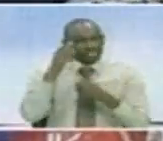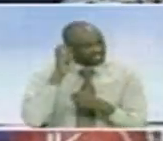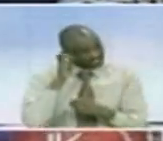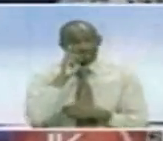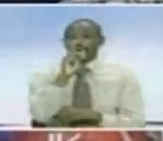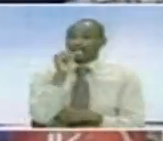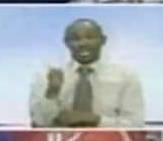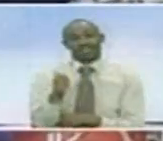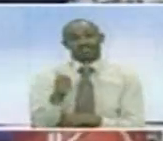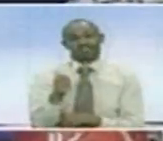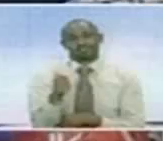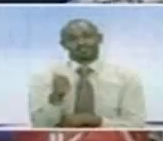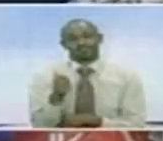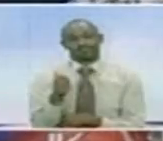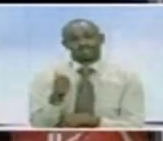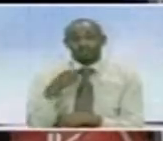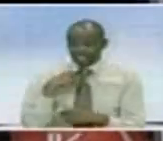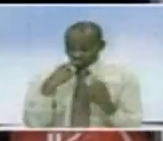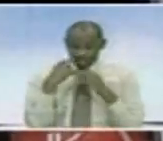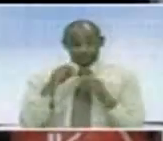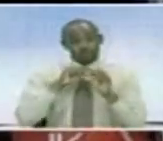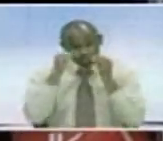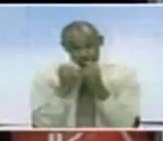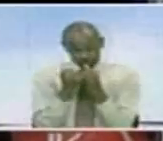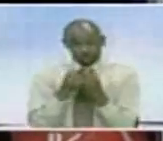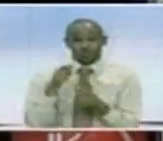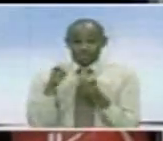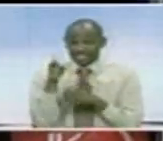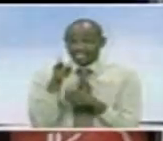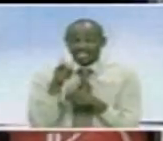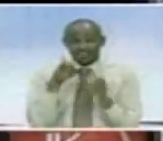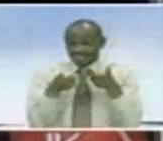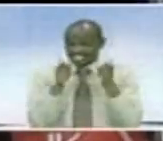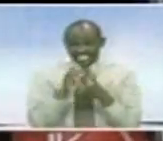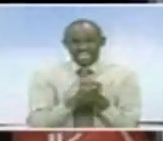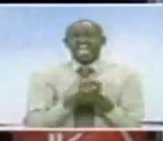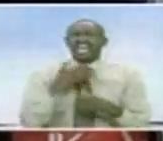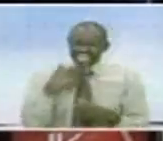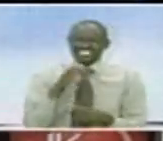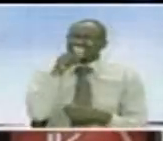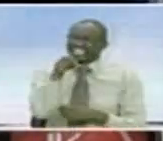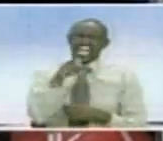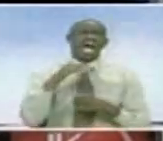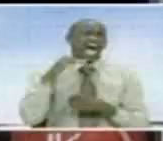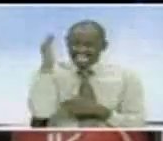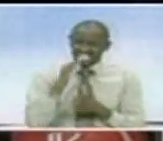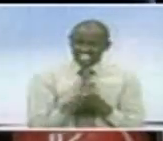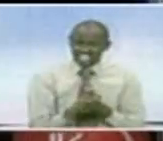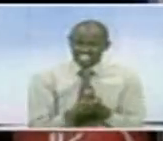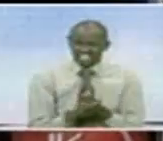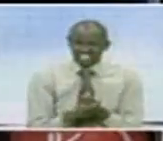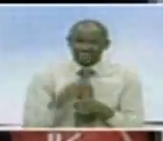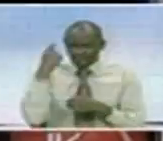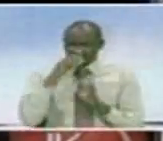move forward. Yeah. Yes. I was talking about social media before the break, Mweshimua, and the hate on social media has gone to a whole new level, and